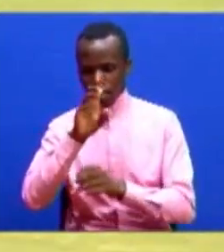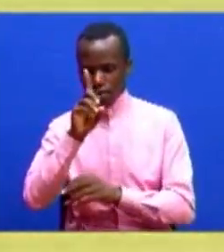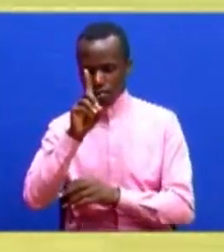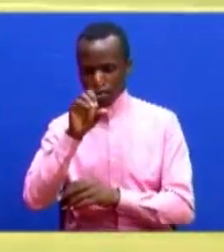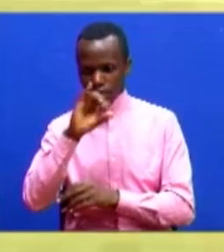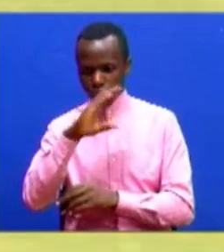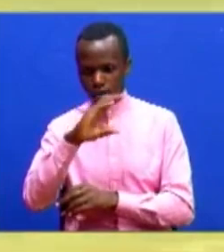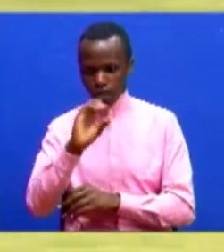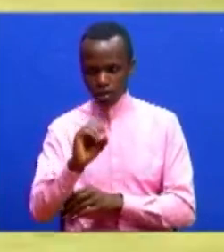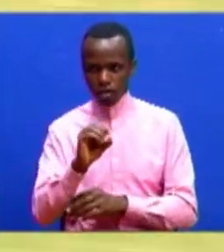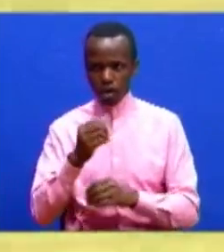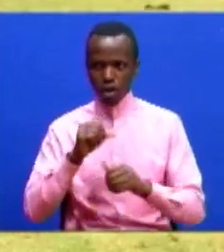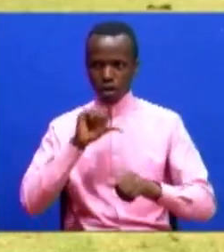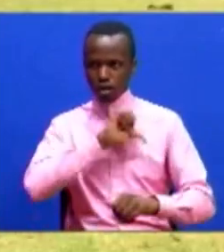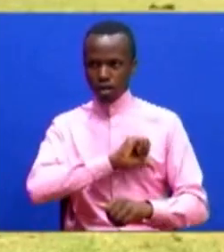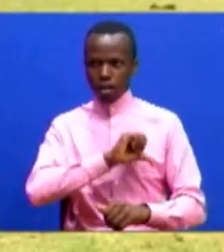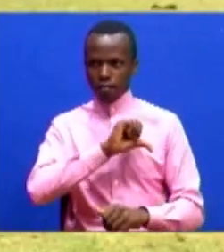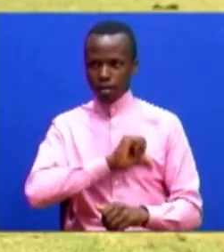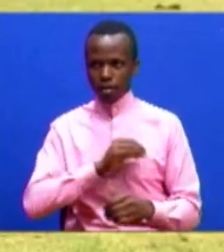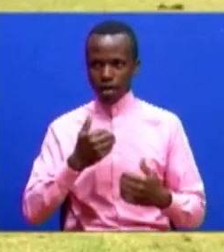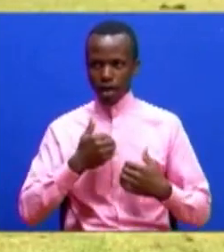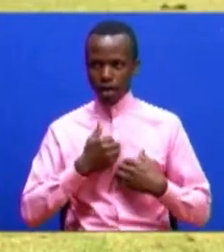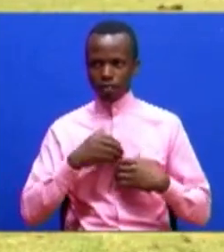advantage into the halftime break.